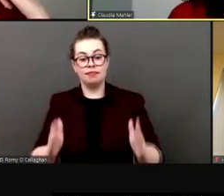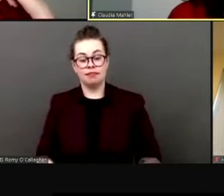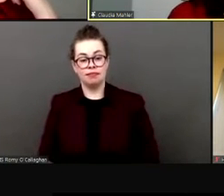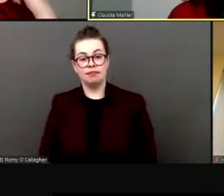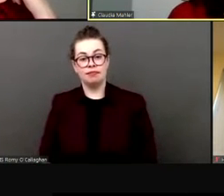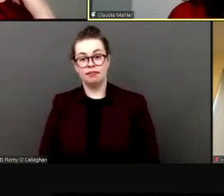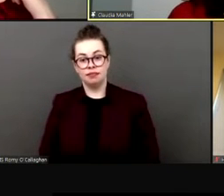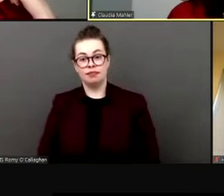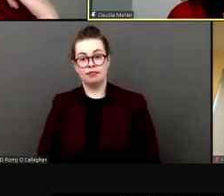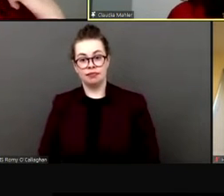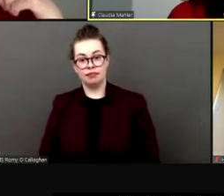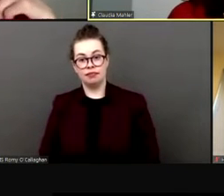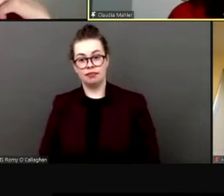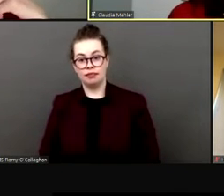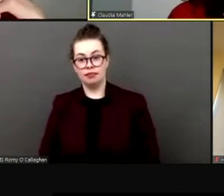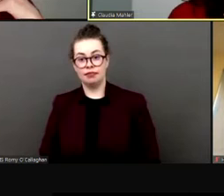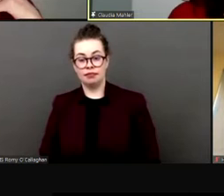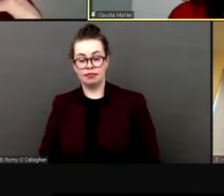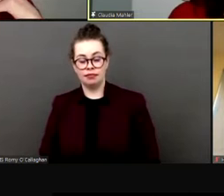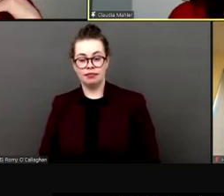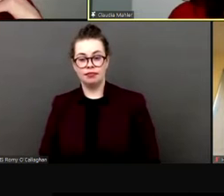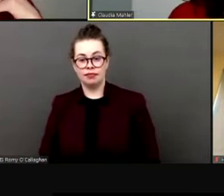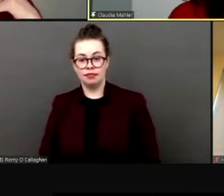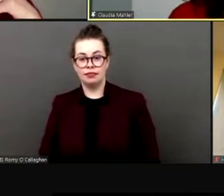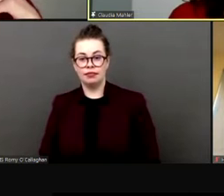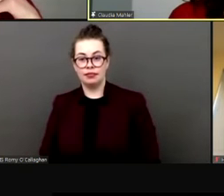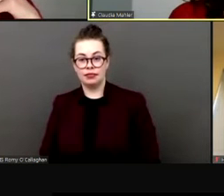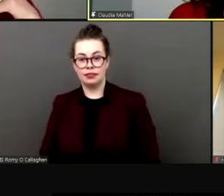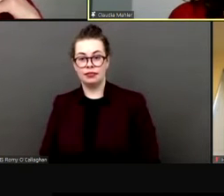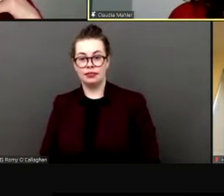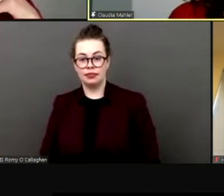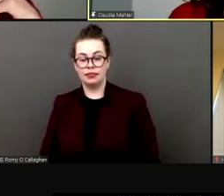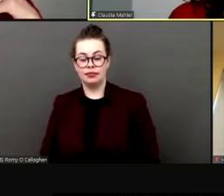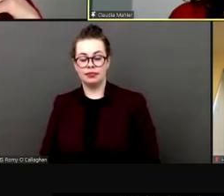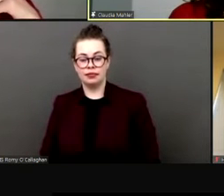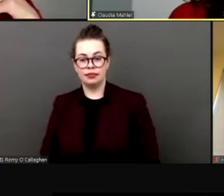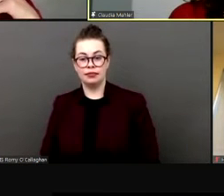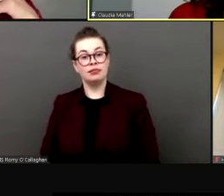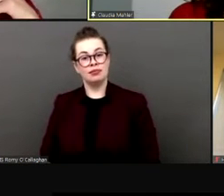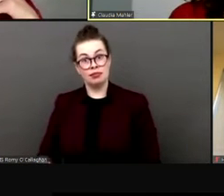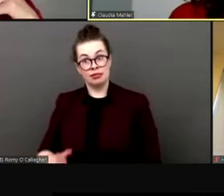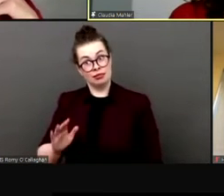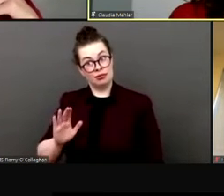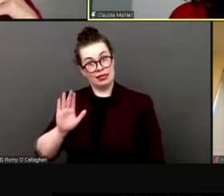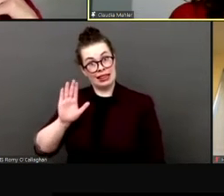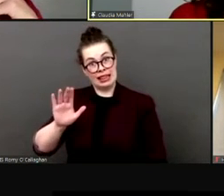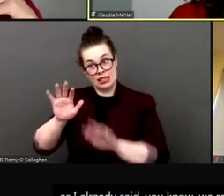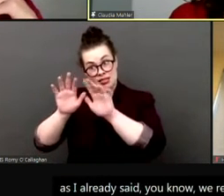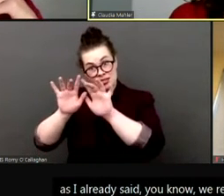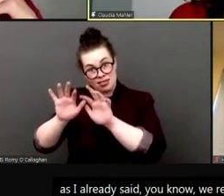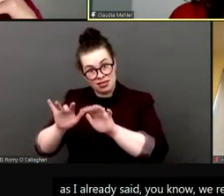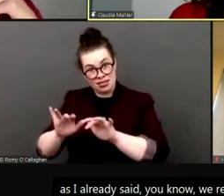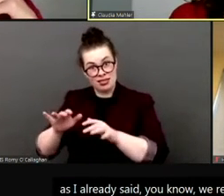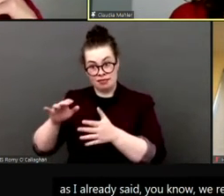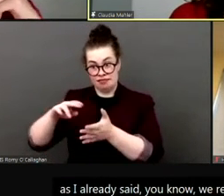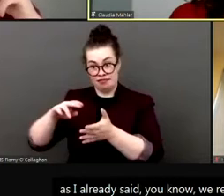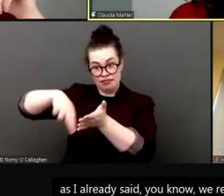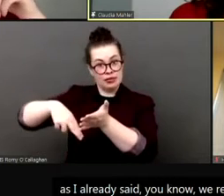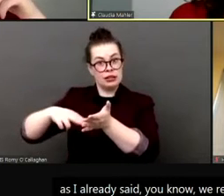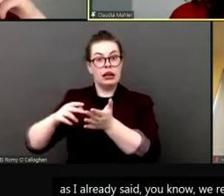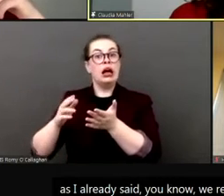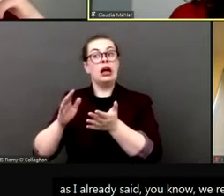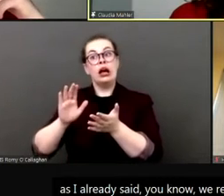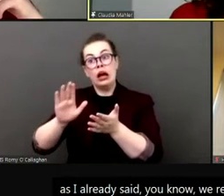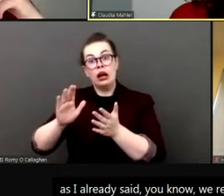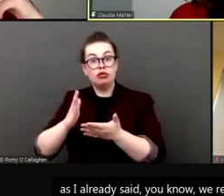I already said, you know, we really need to ensure that the standards are not lowered in this regard. And